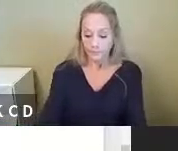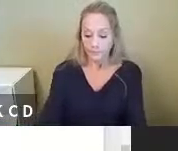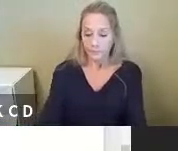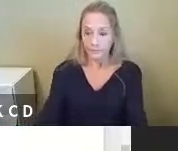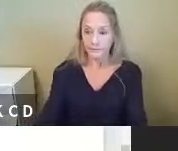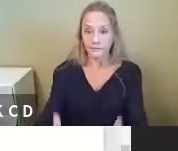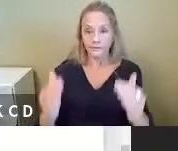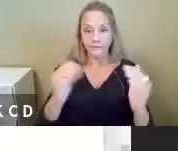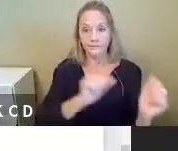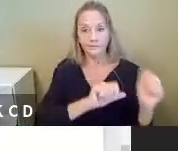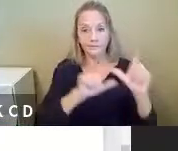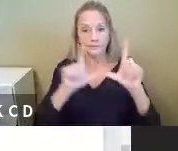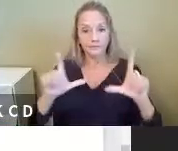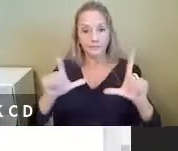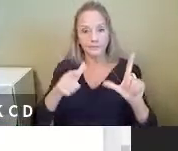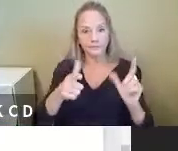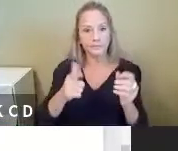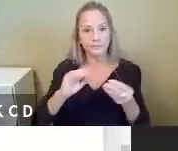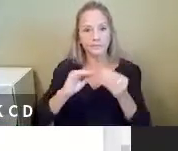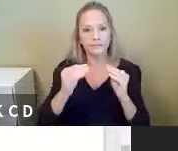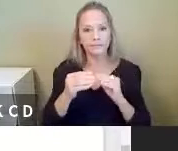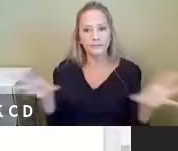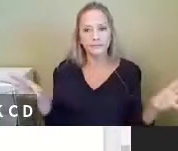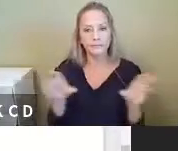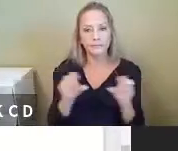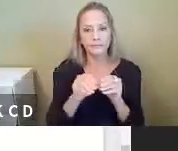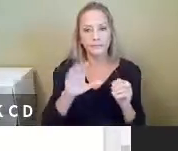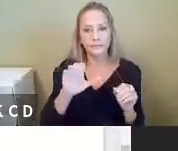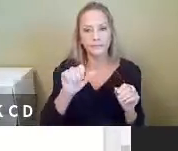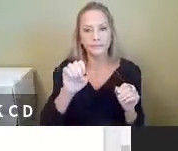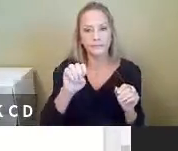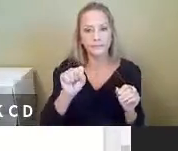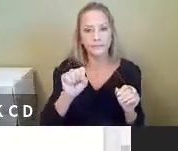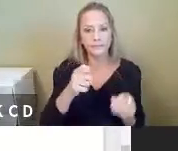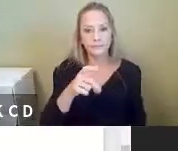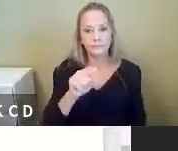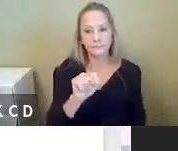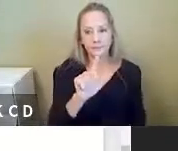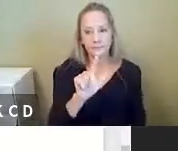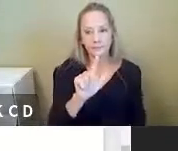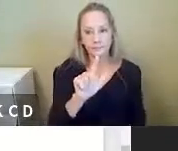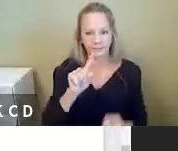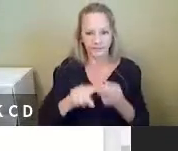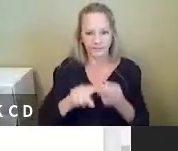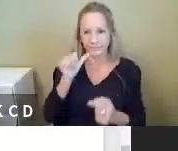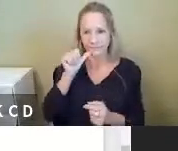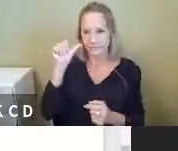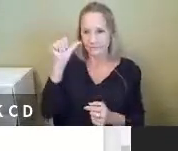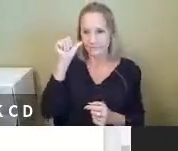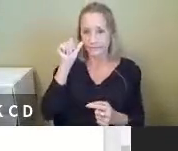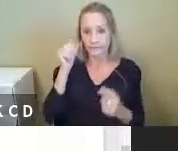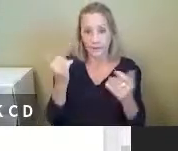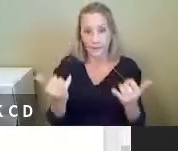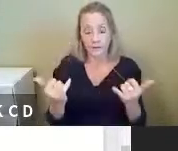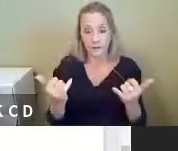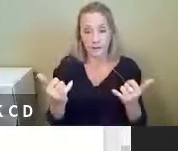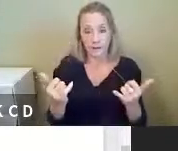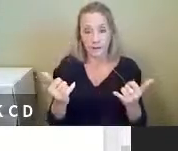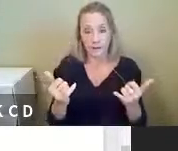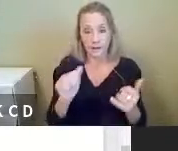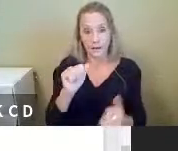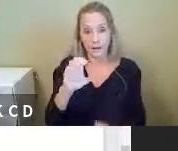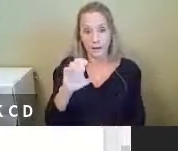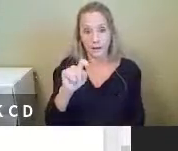So these are the number of cases from September the 23rd to yesterday. And for today, it was active students